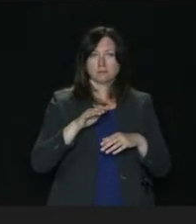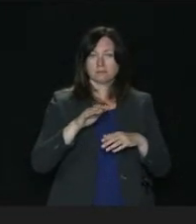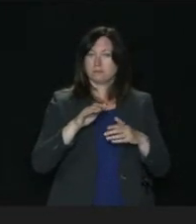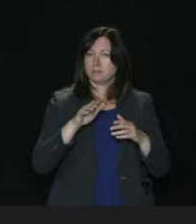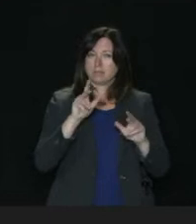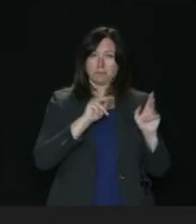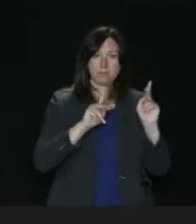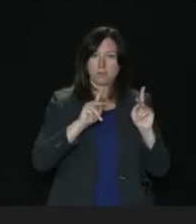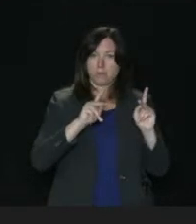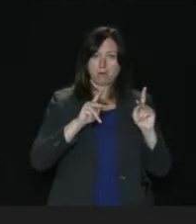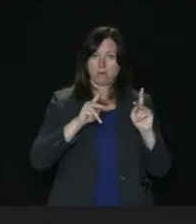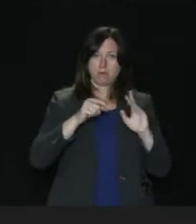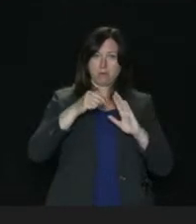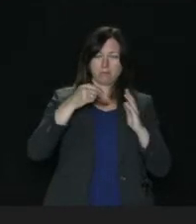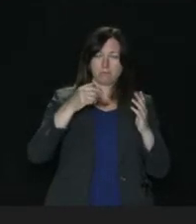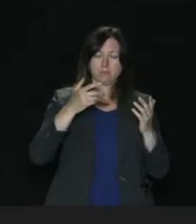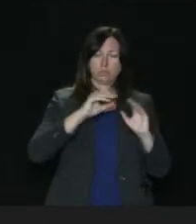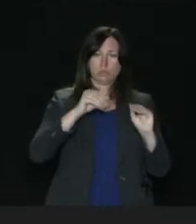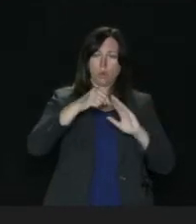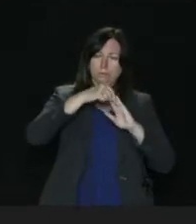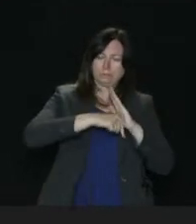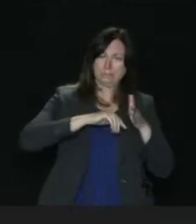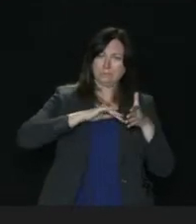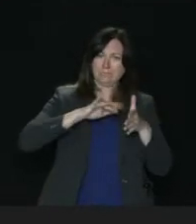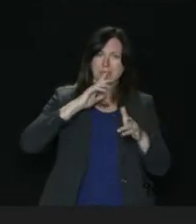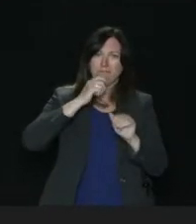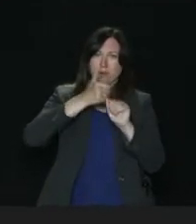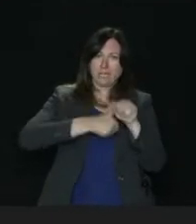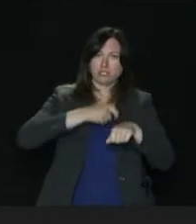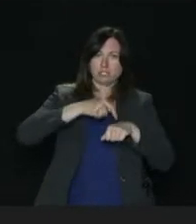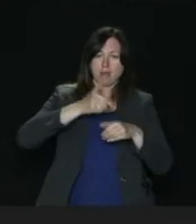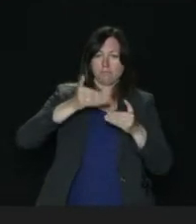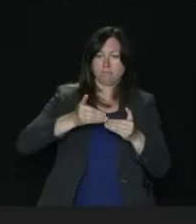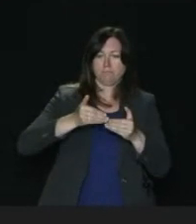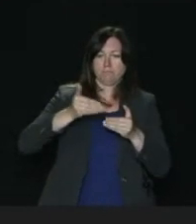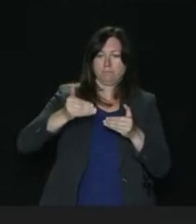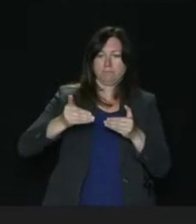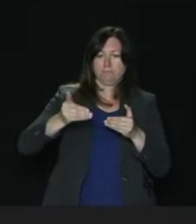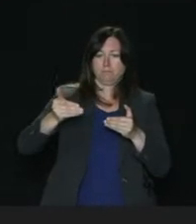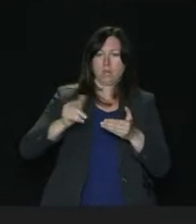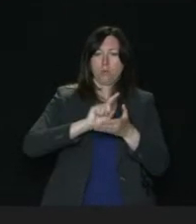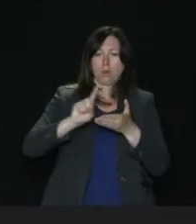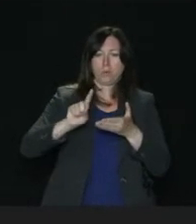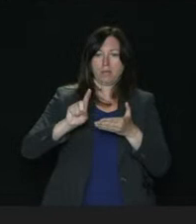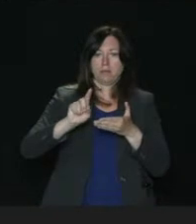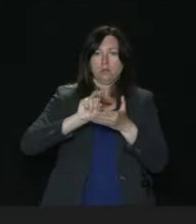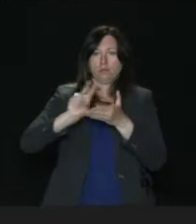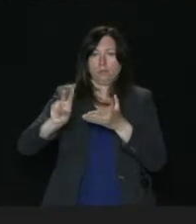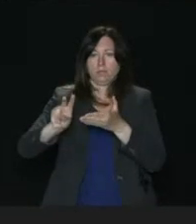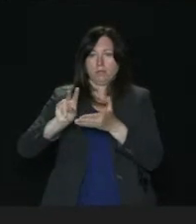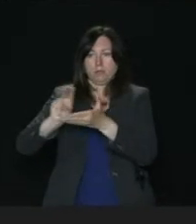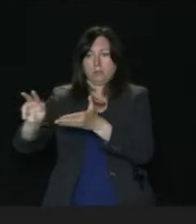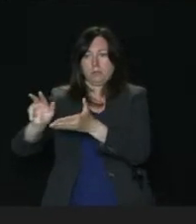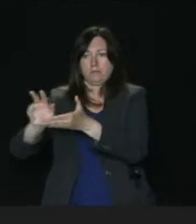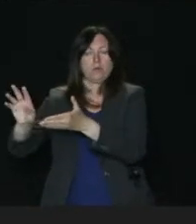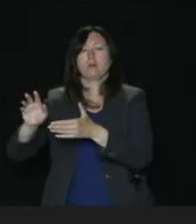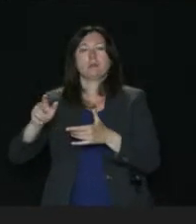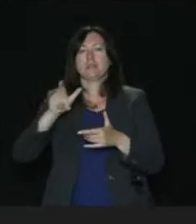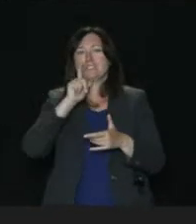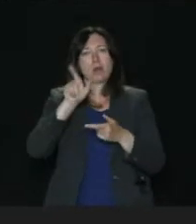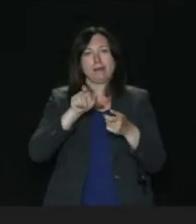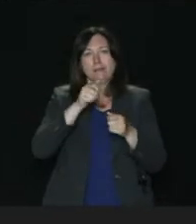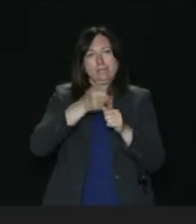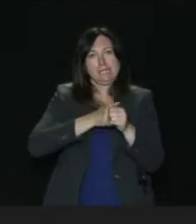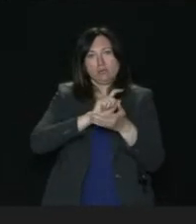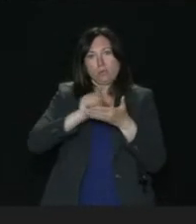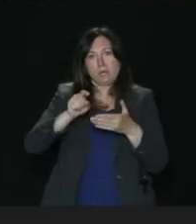interval. So the data is not available for, every week looking at each incremental week what the